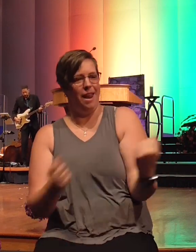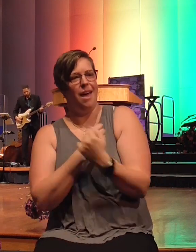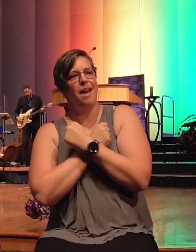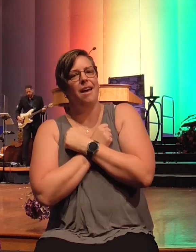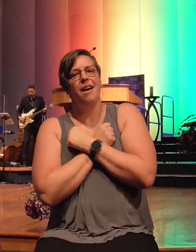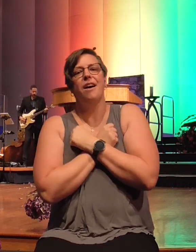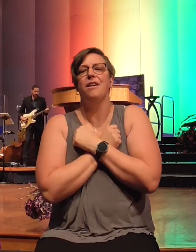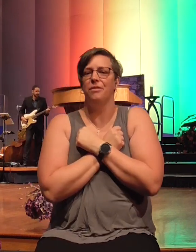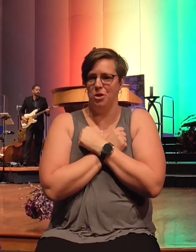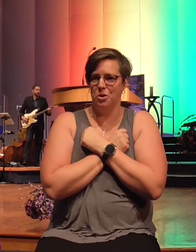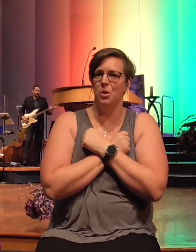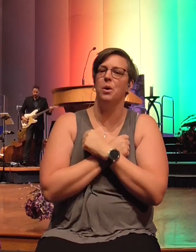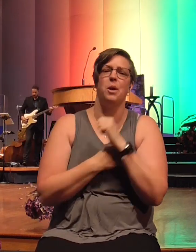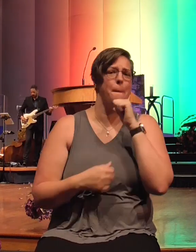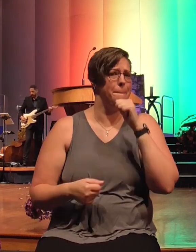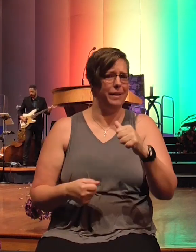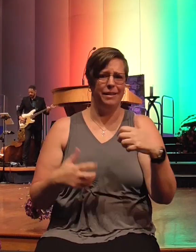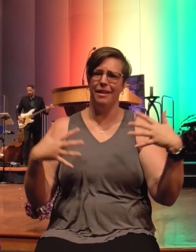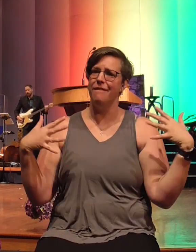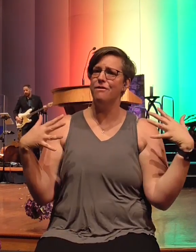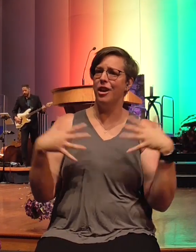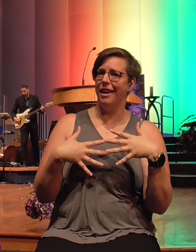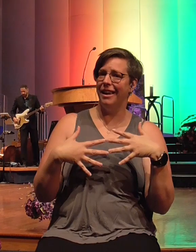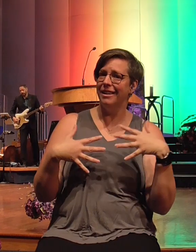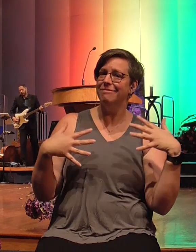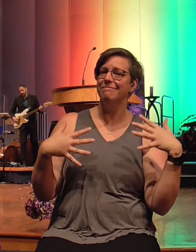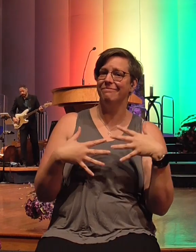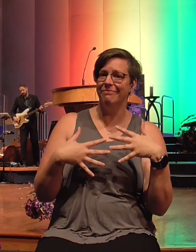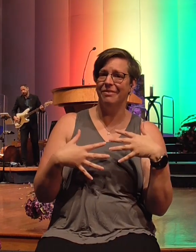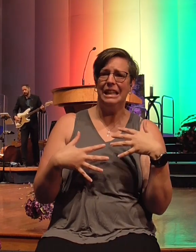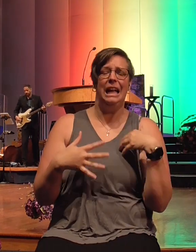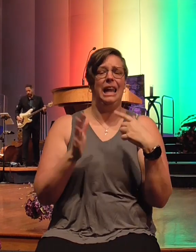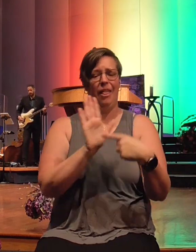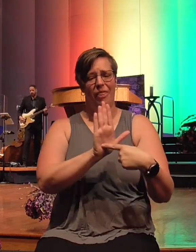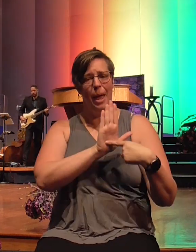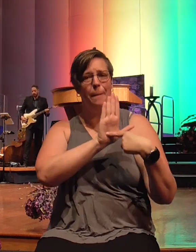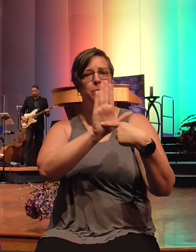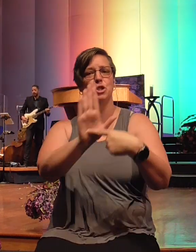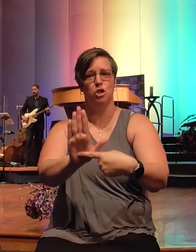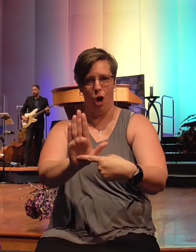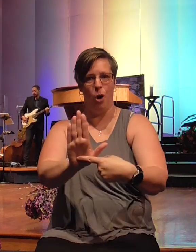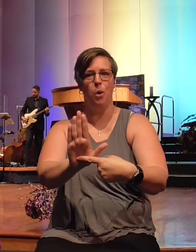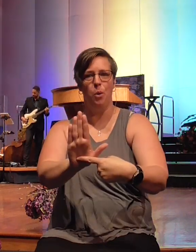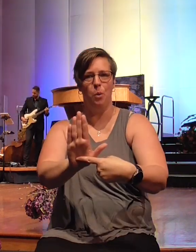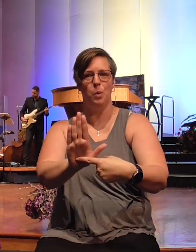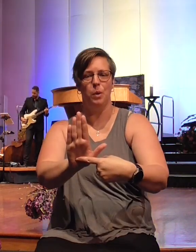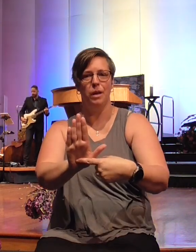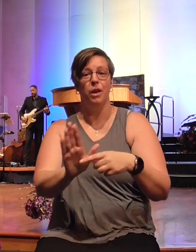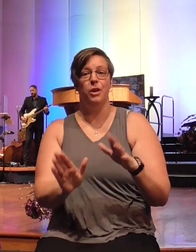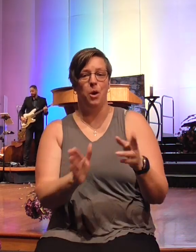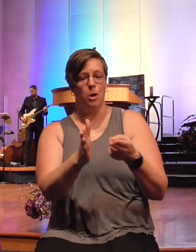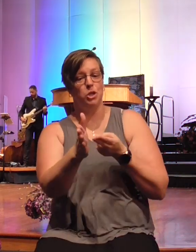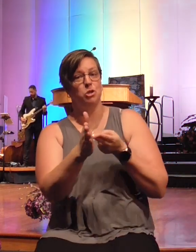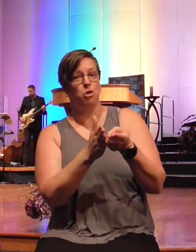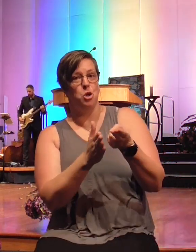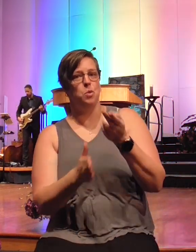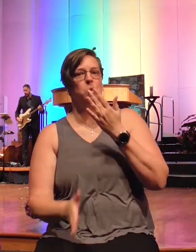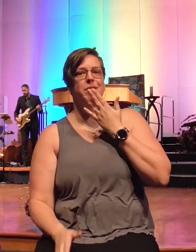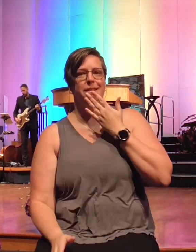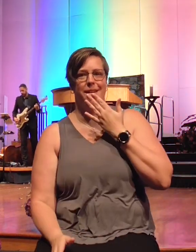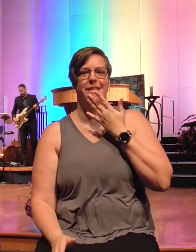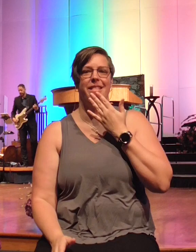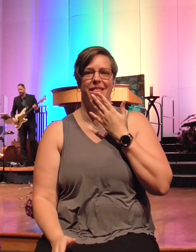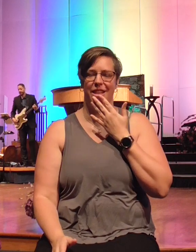I love you. So don't be afraid to let them show your